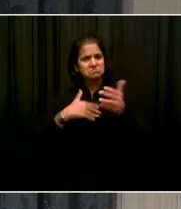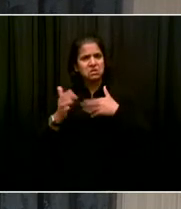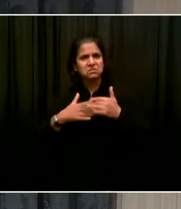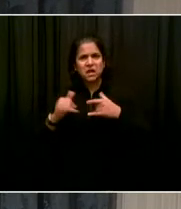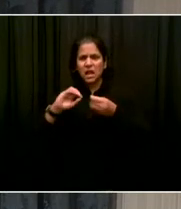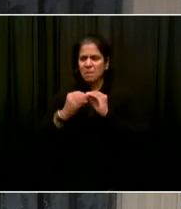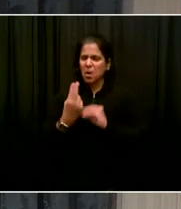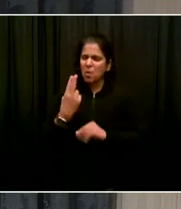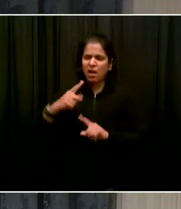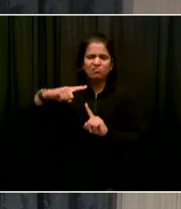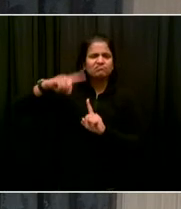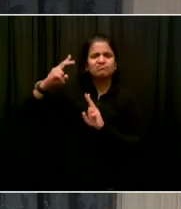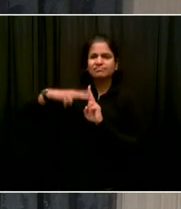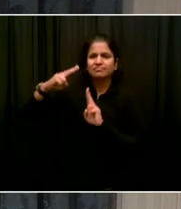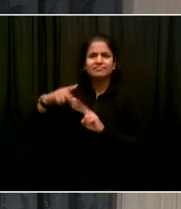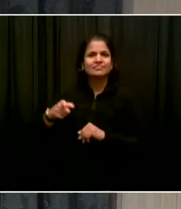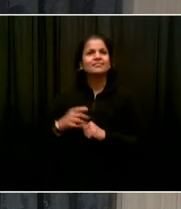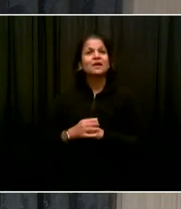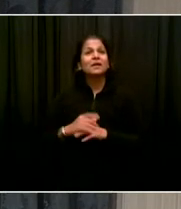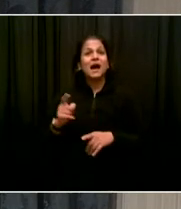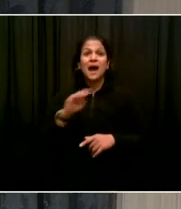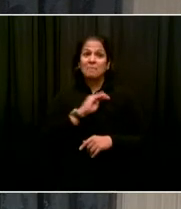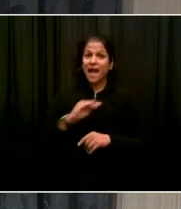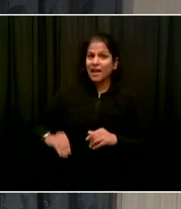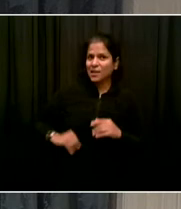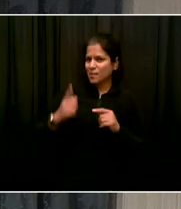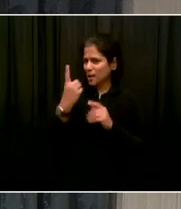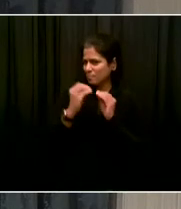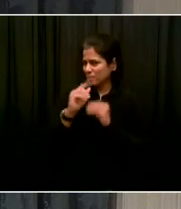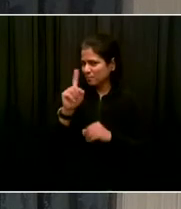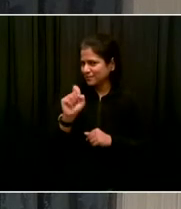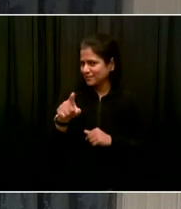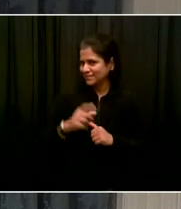gonna visit you. Okay, what are we gonna do with the Knicks?